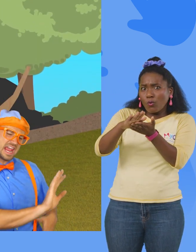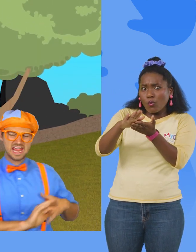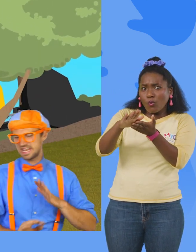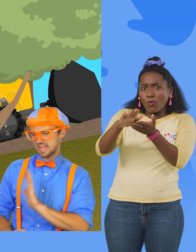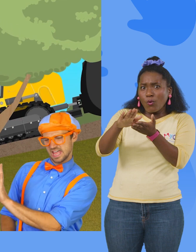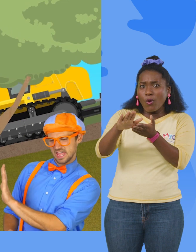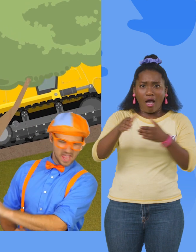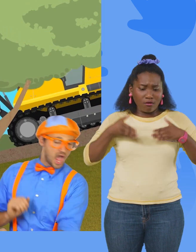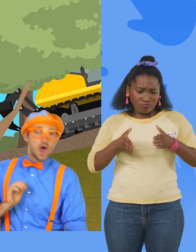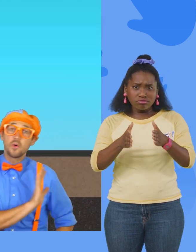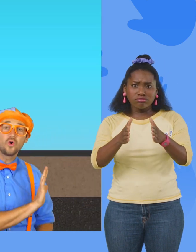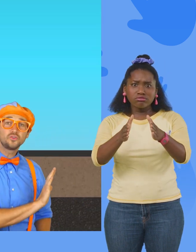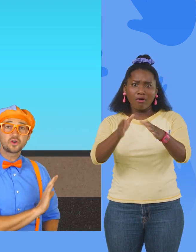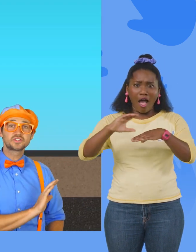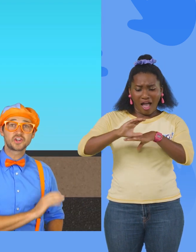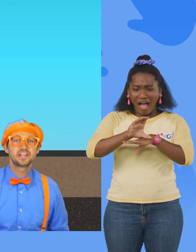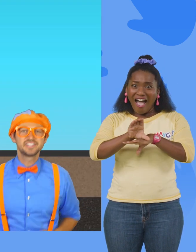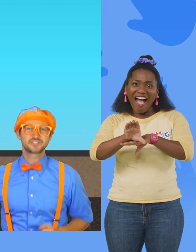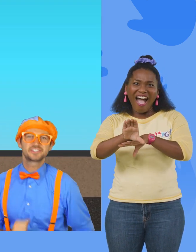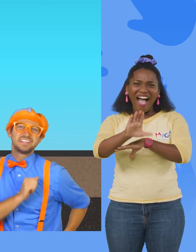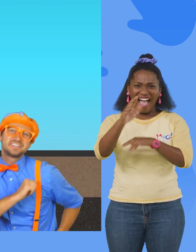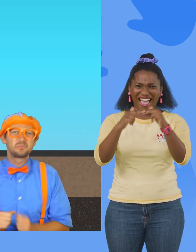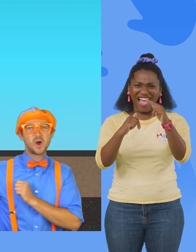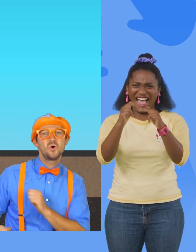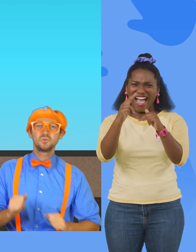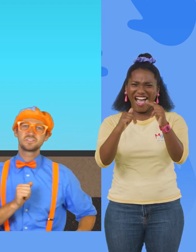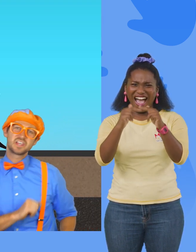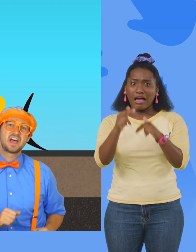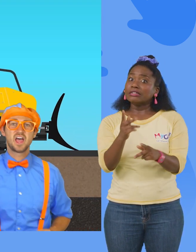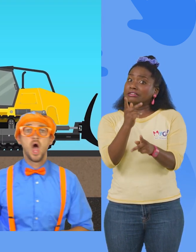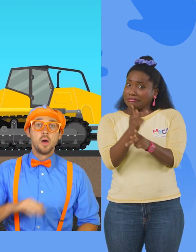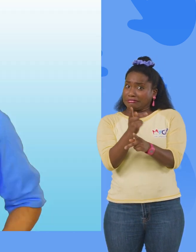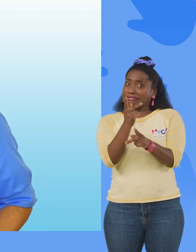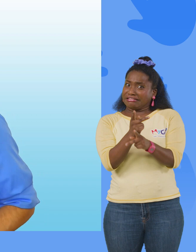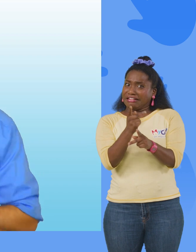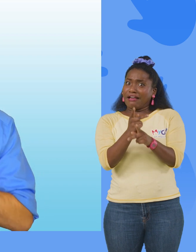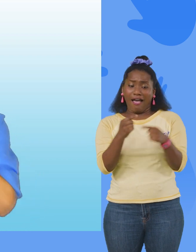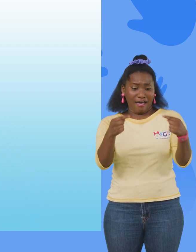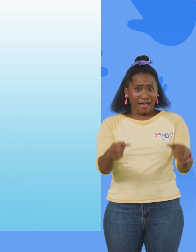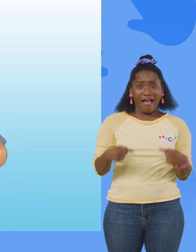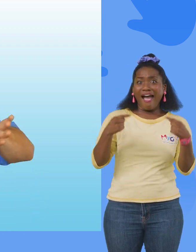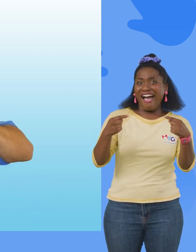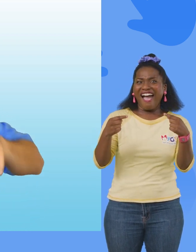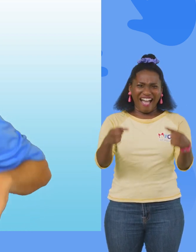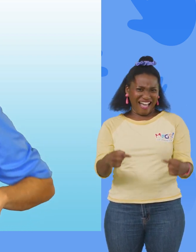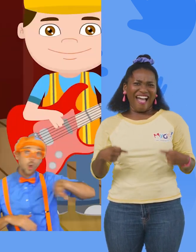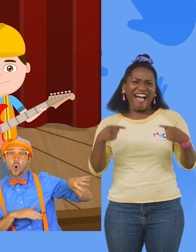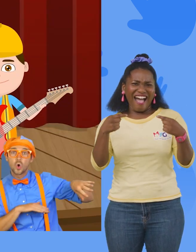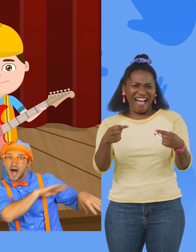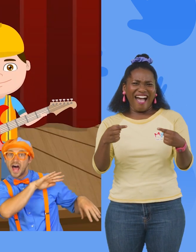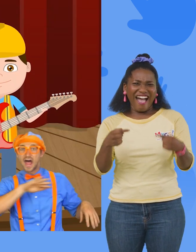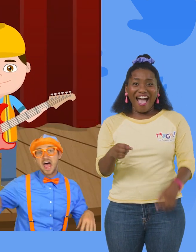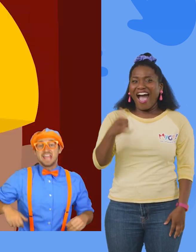and sand. Whoa. Bulldozer, constructing the roads. Whoa. Move over, it's about to